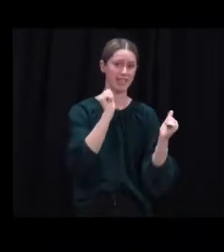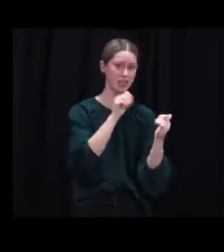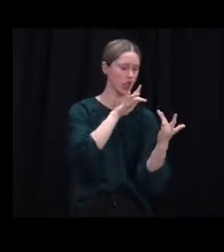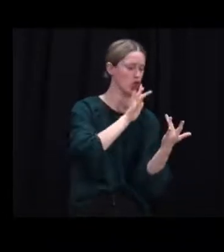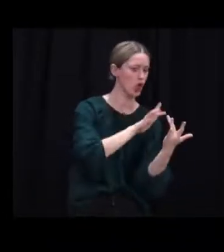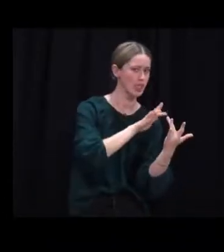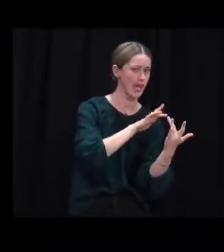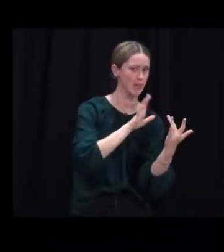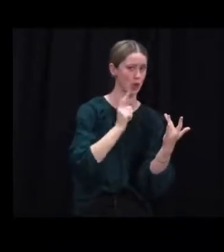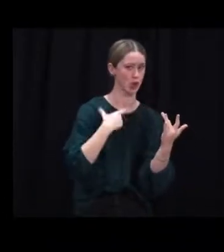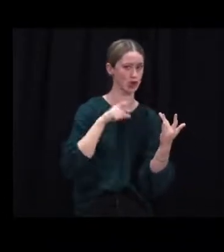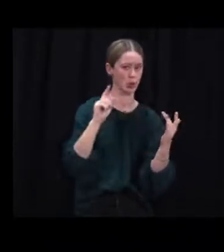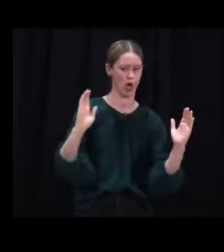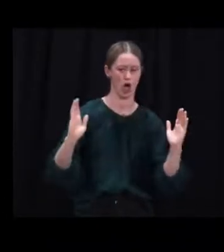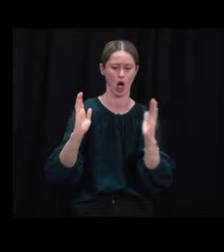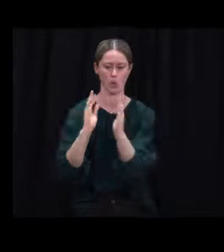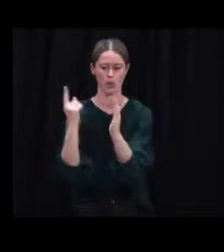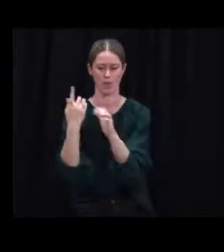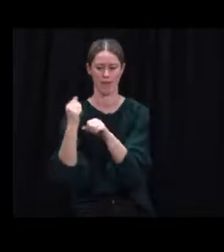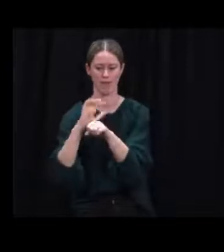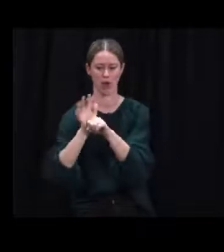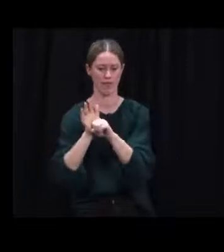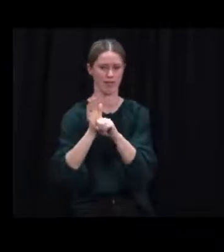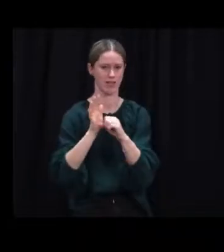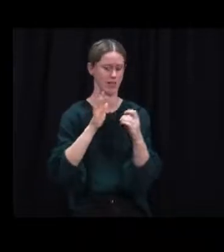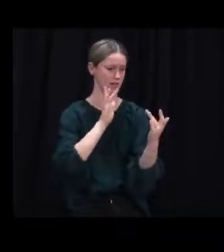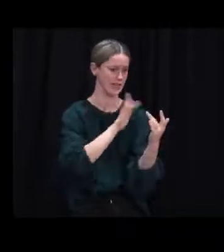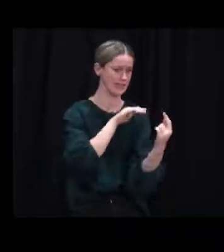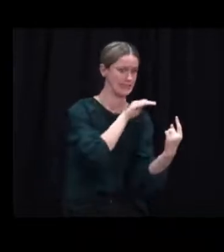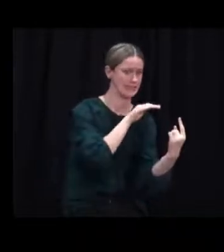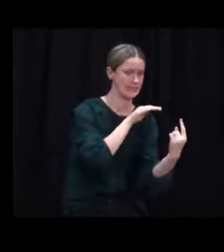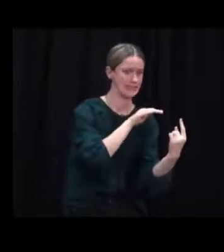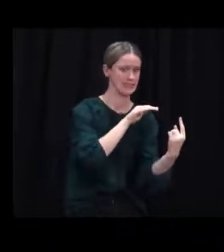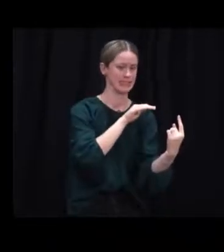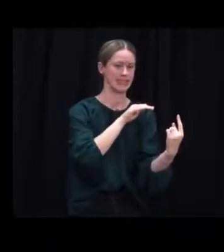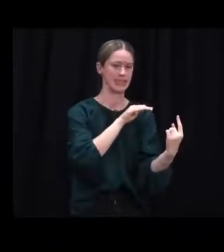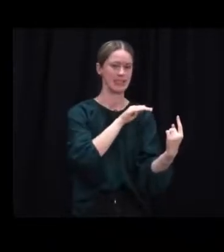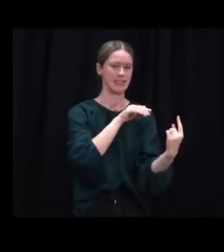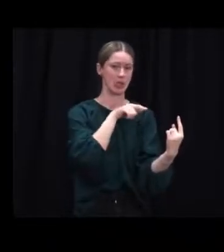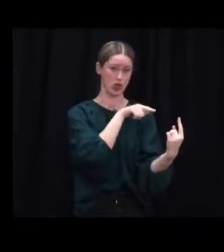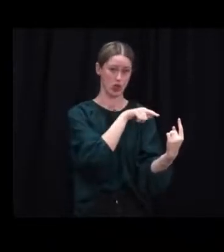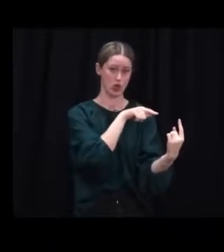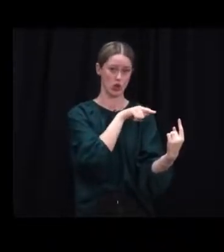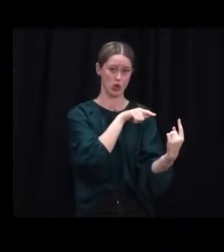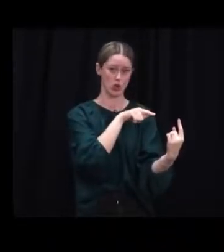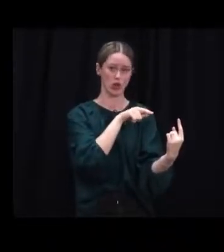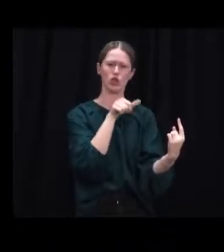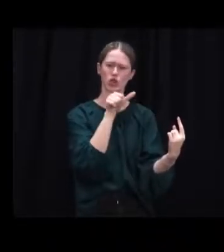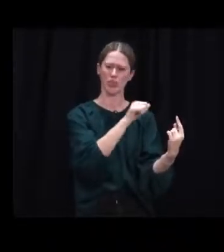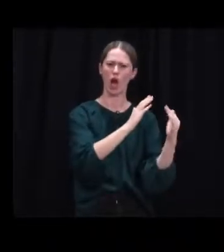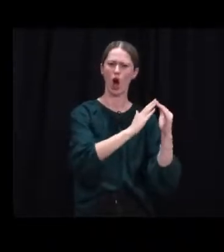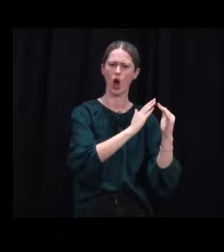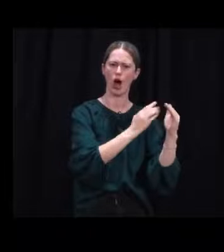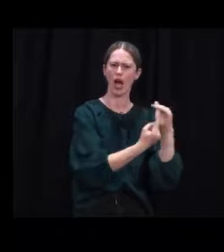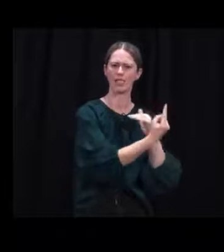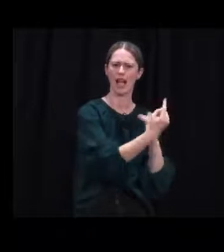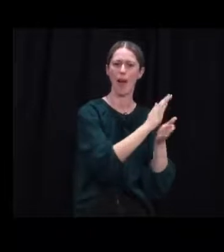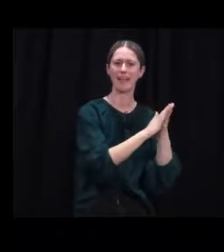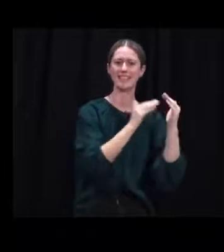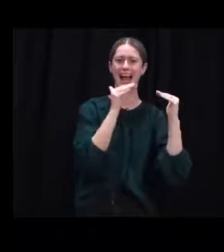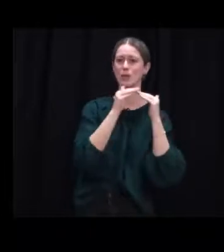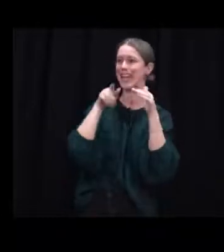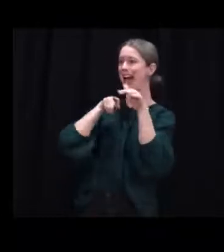Just around contacts of cases, just the rules around exercise. Anyone who is a contact or who is of a